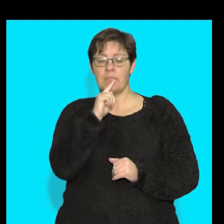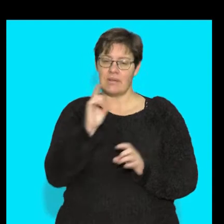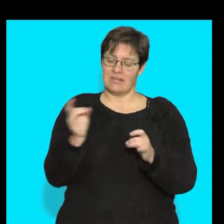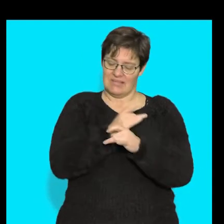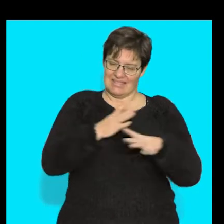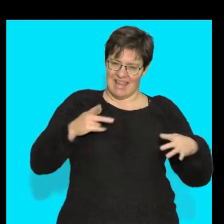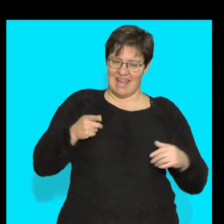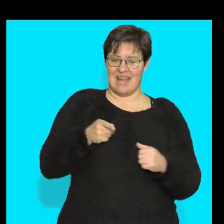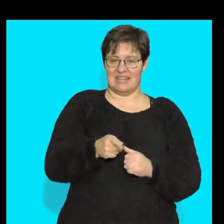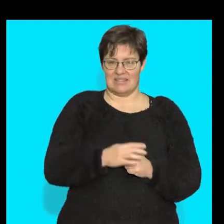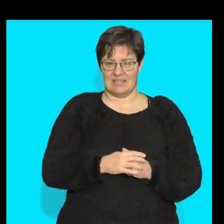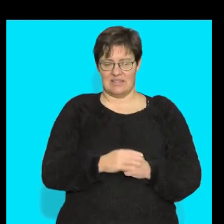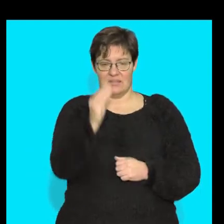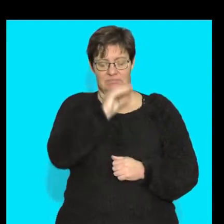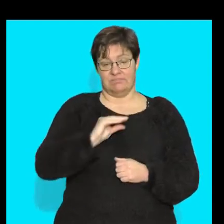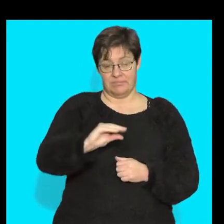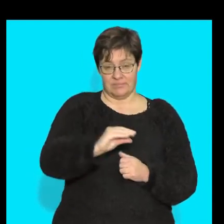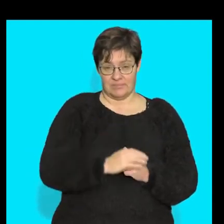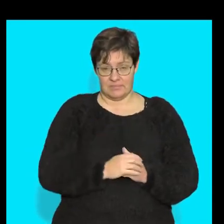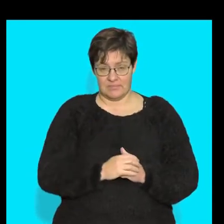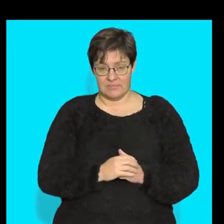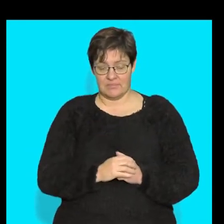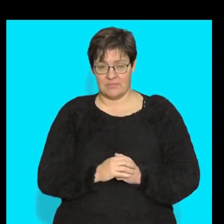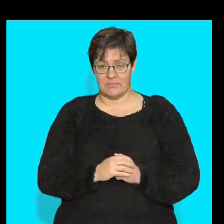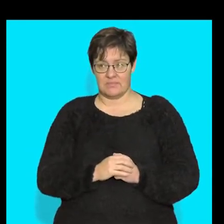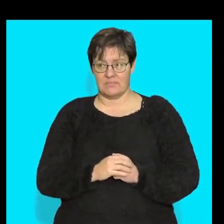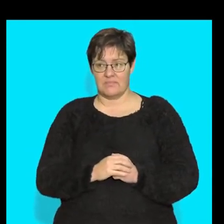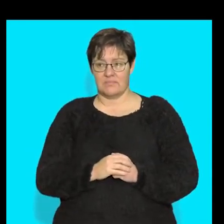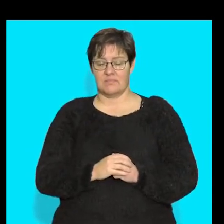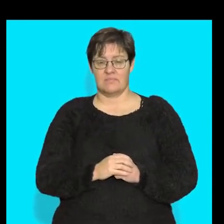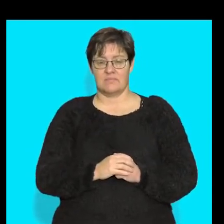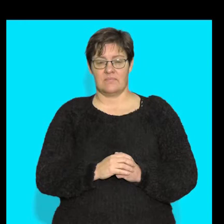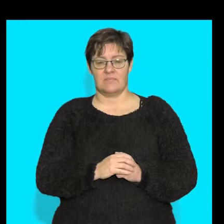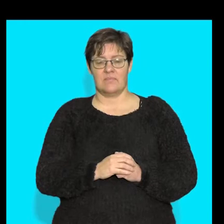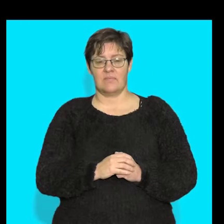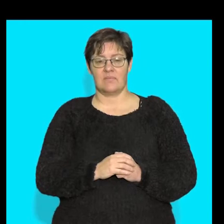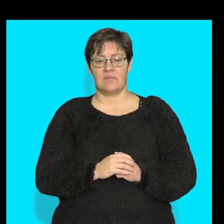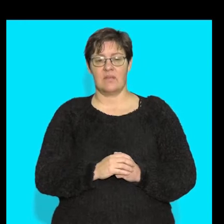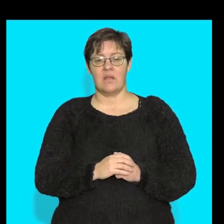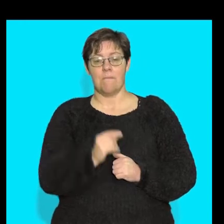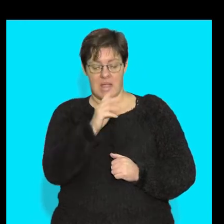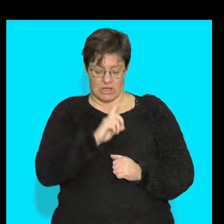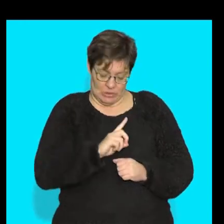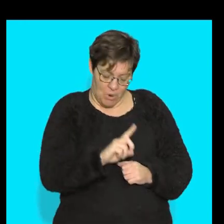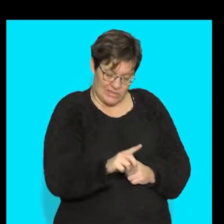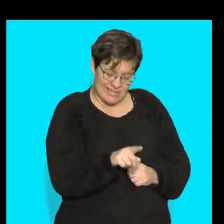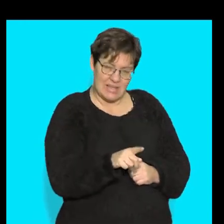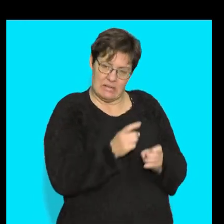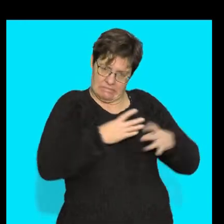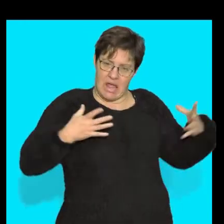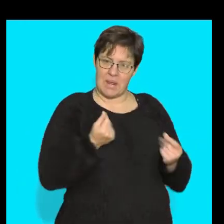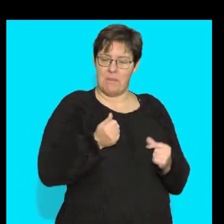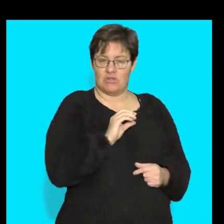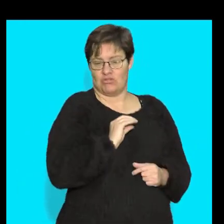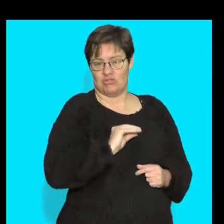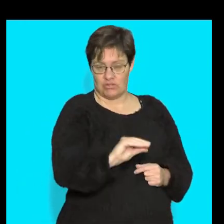initial amount, right? Initial amount that you are depositing,